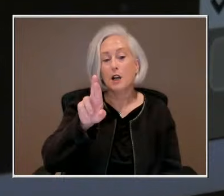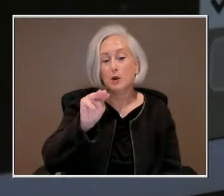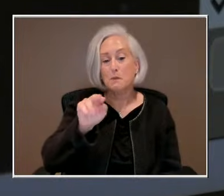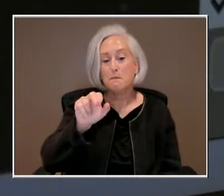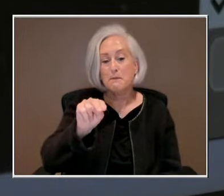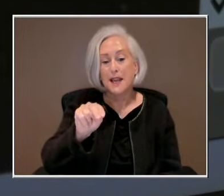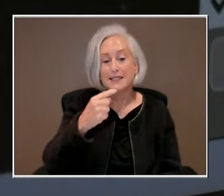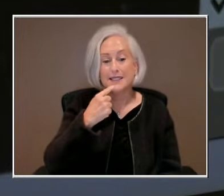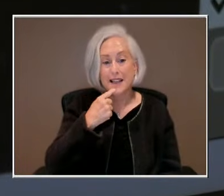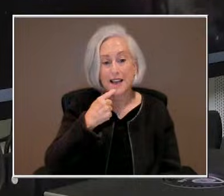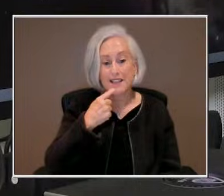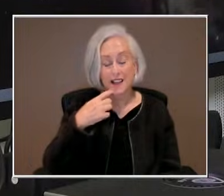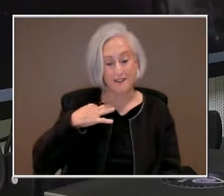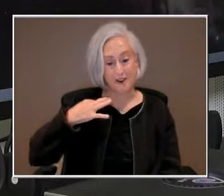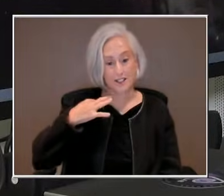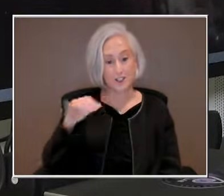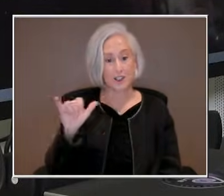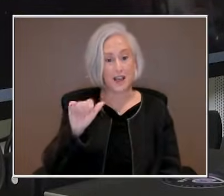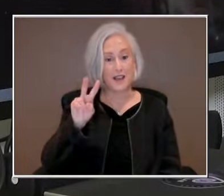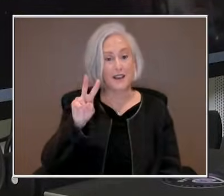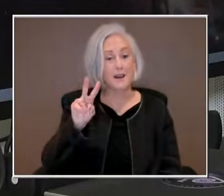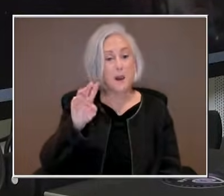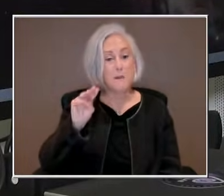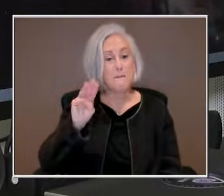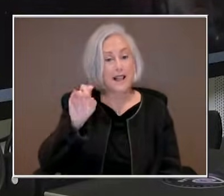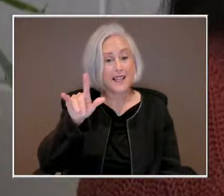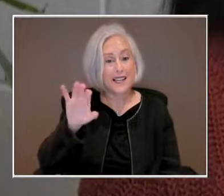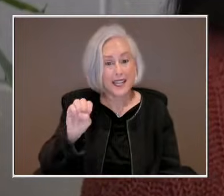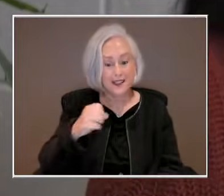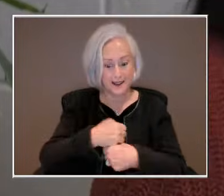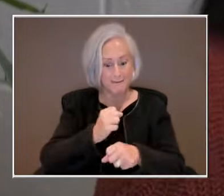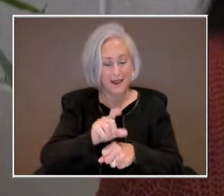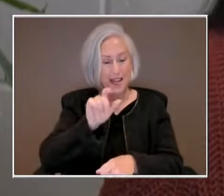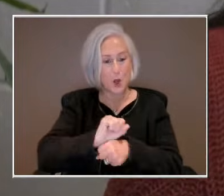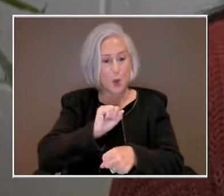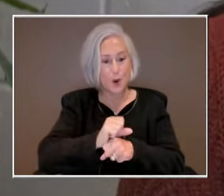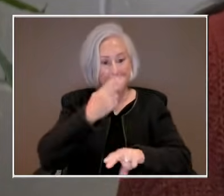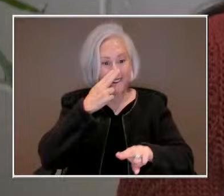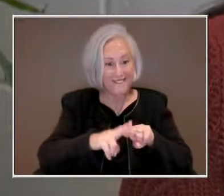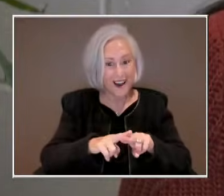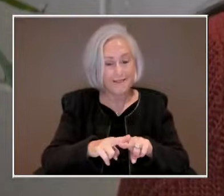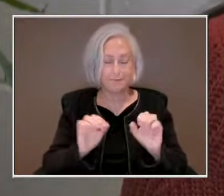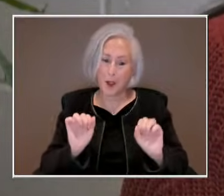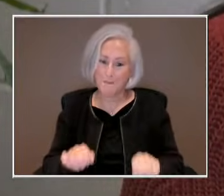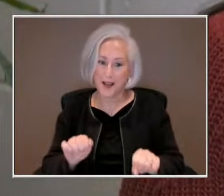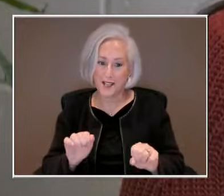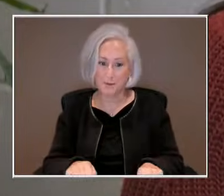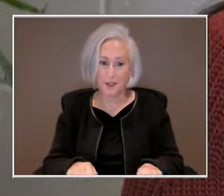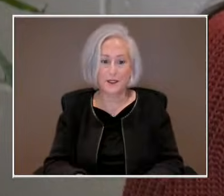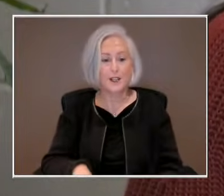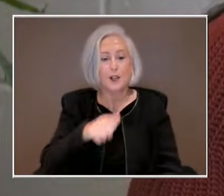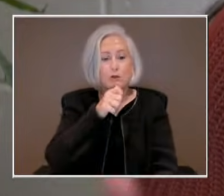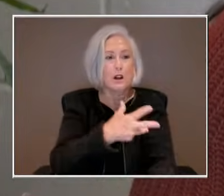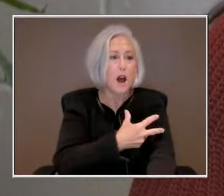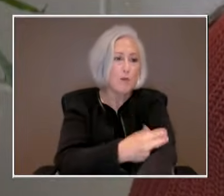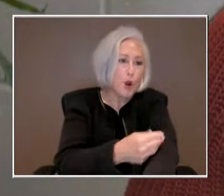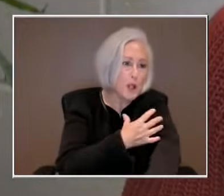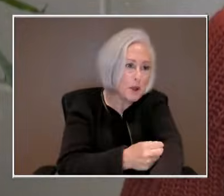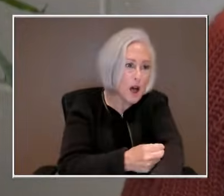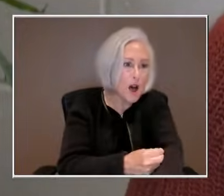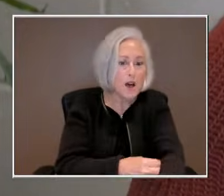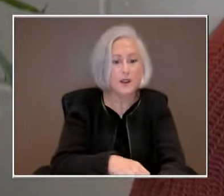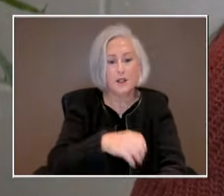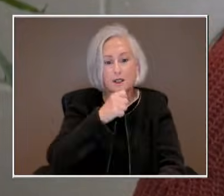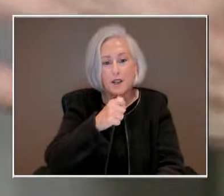work possible and even fun. Sometimes research isn't drawing blood and sitting in front of test tubes. Sometimes it's us playing